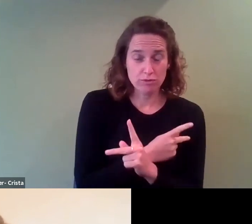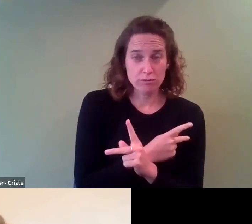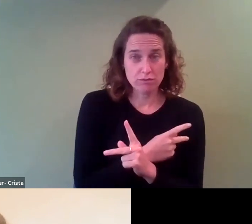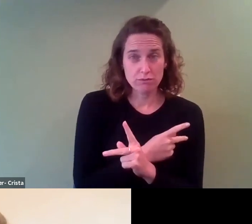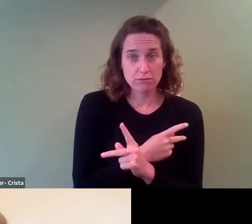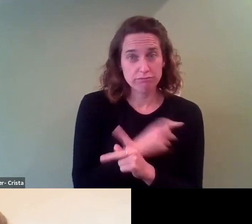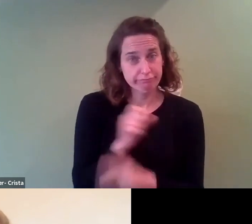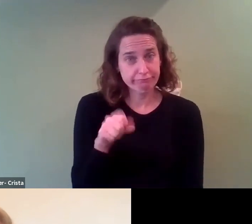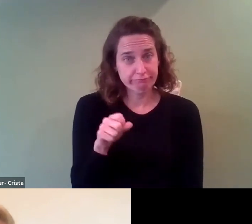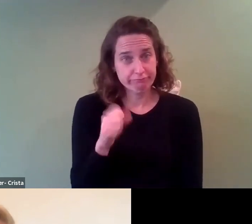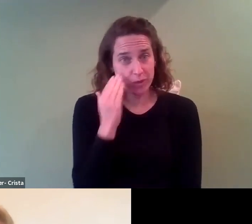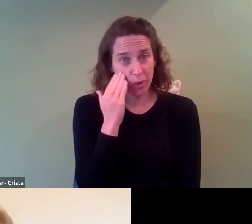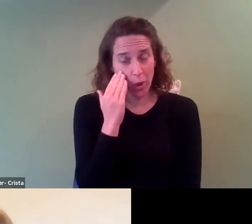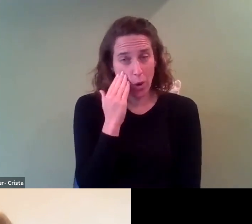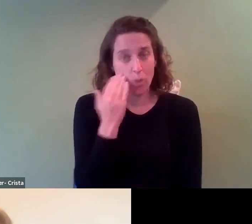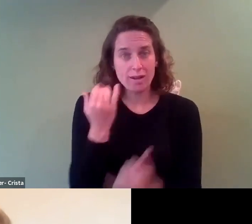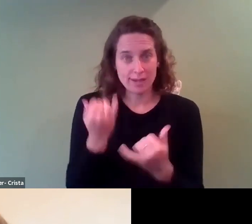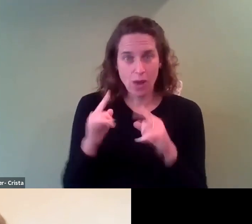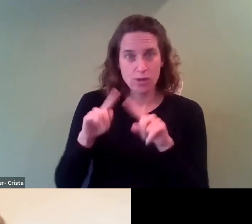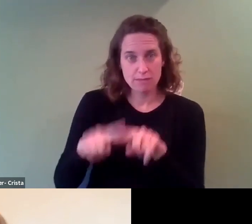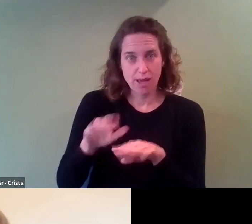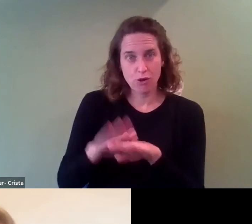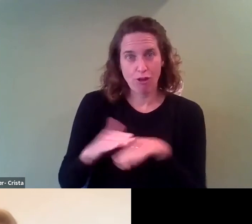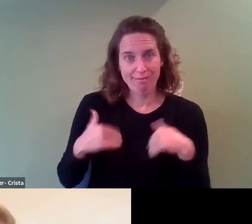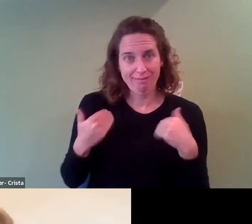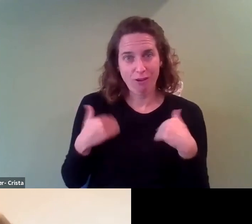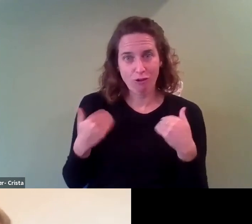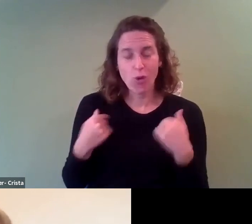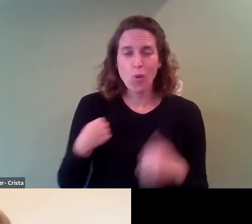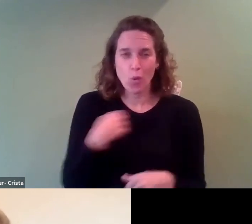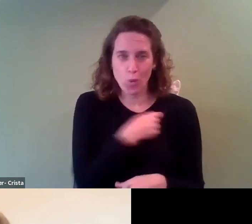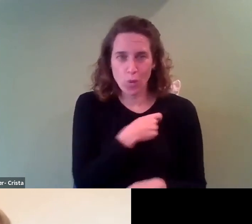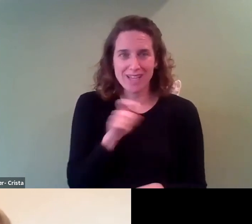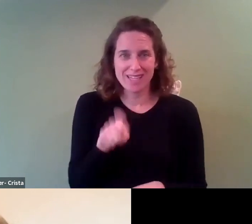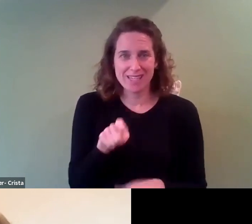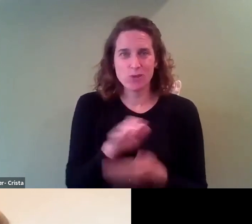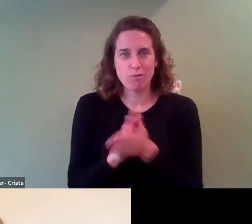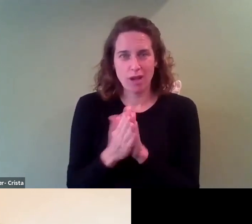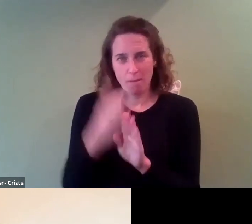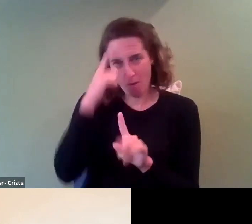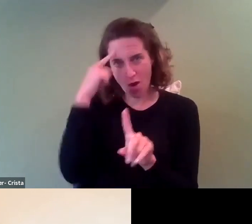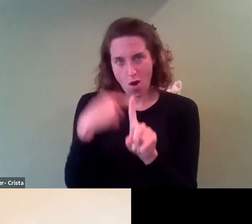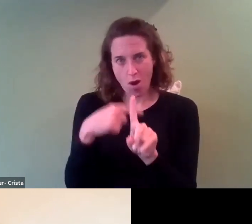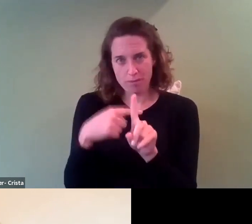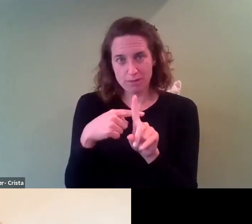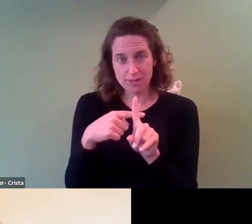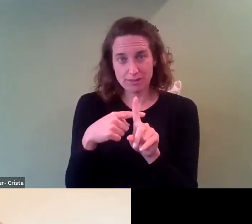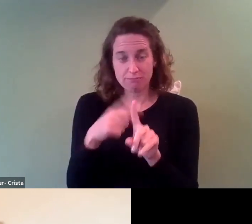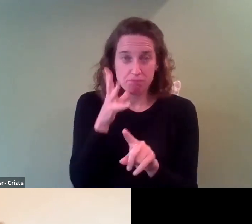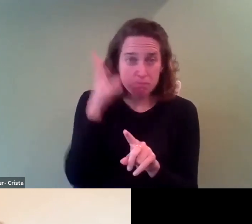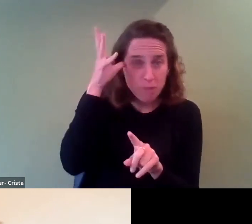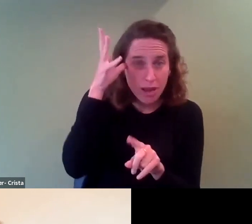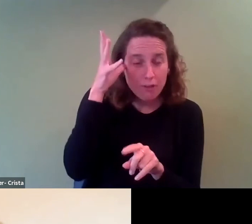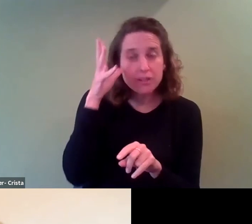You know, it's really in them, and we all need to be those optimists as parents, and really just as the generation before